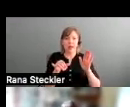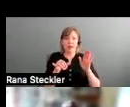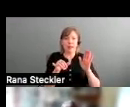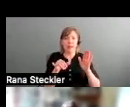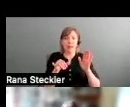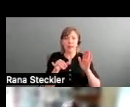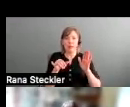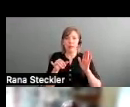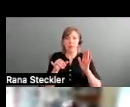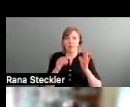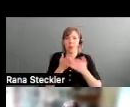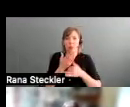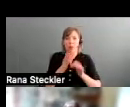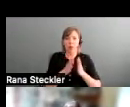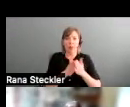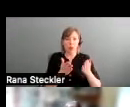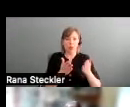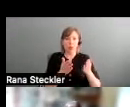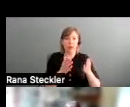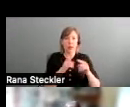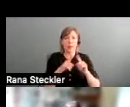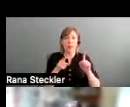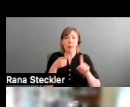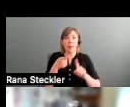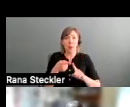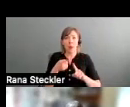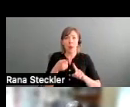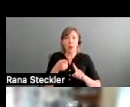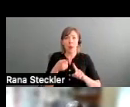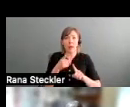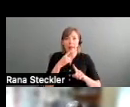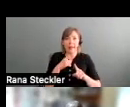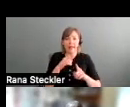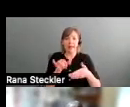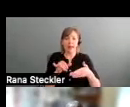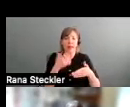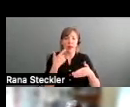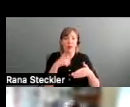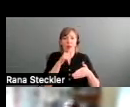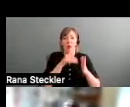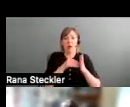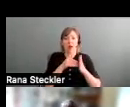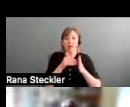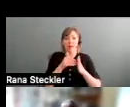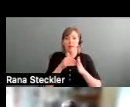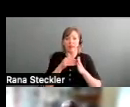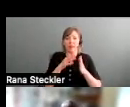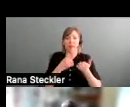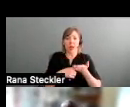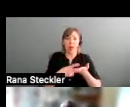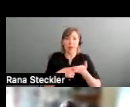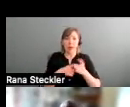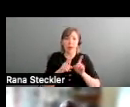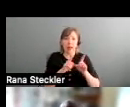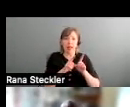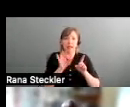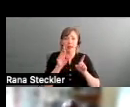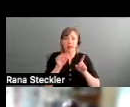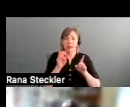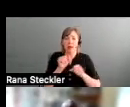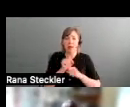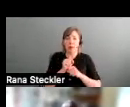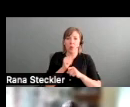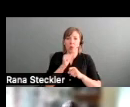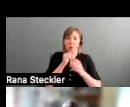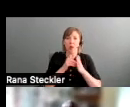throughout the book. But the point is that we don't often talk about it as a framework. We don't